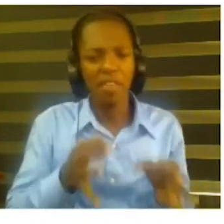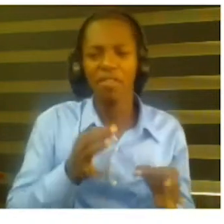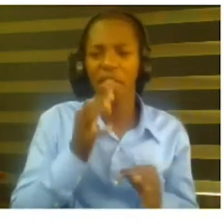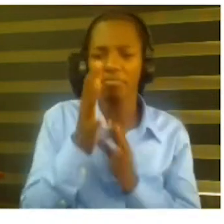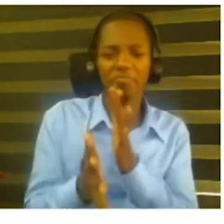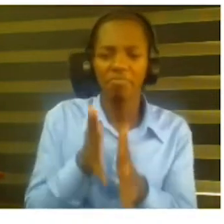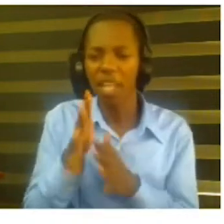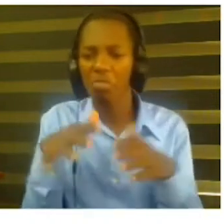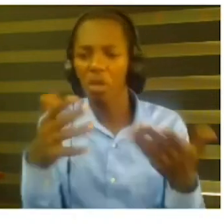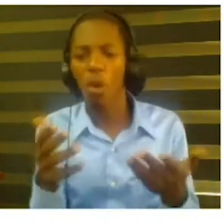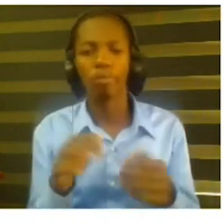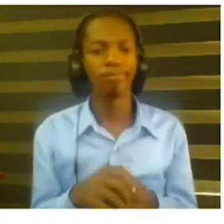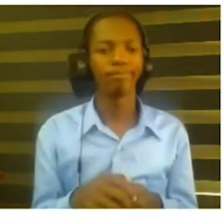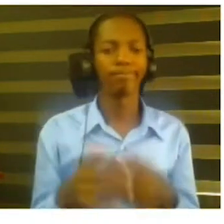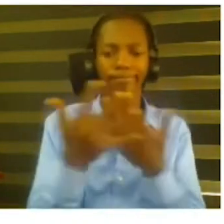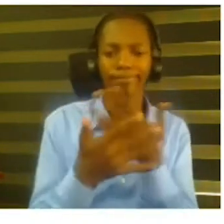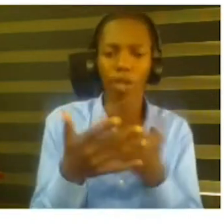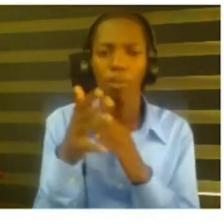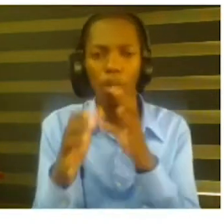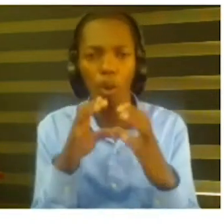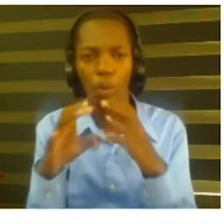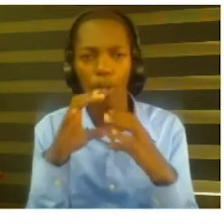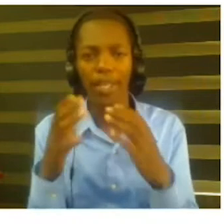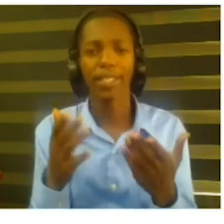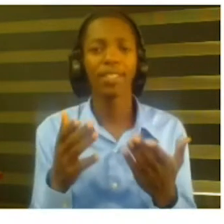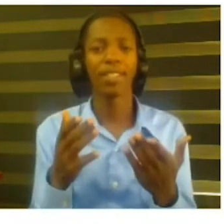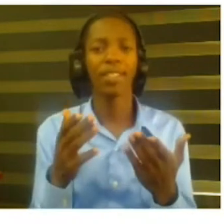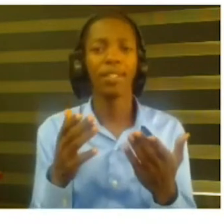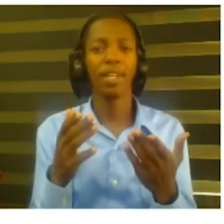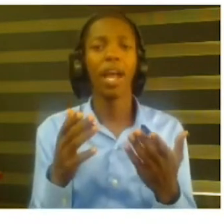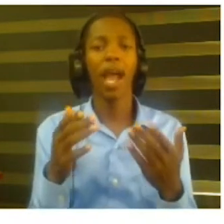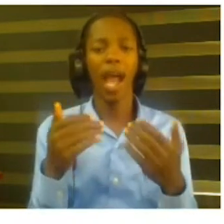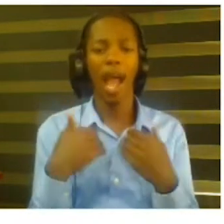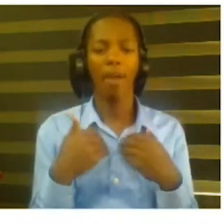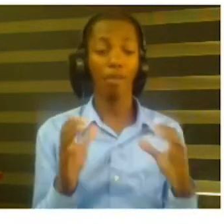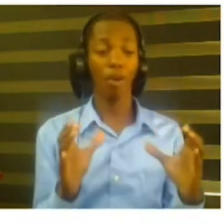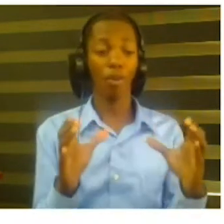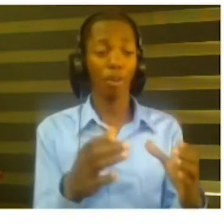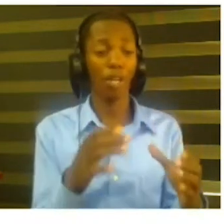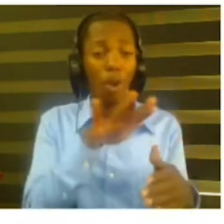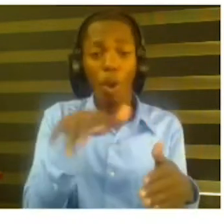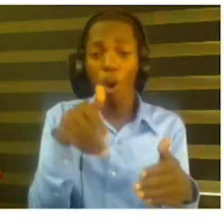to communicate. We need to build communities where all voices are valued.